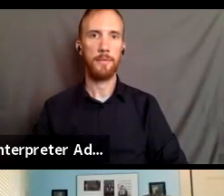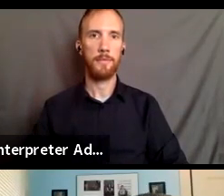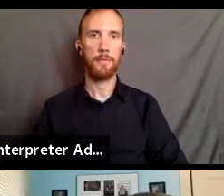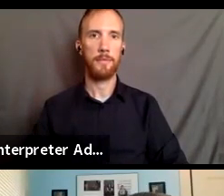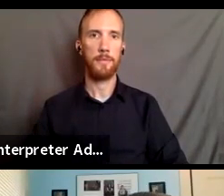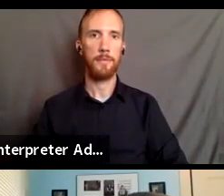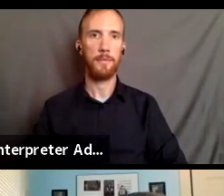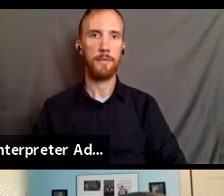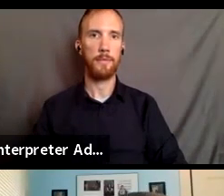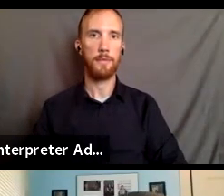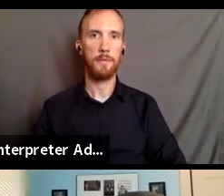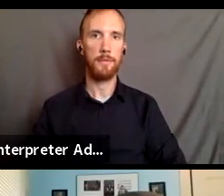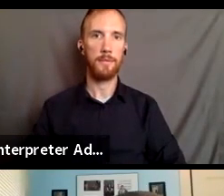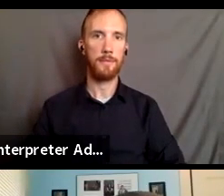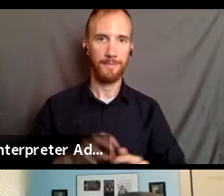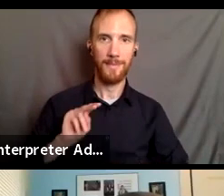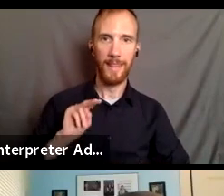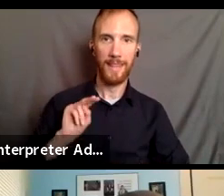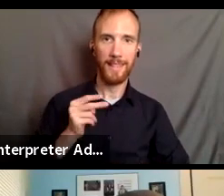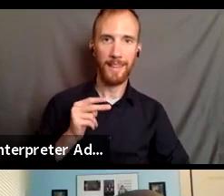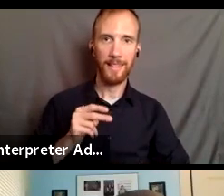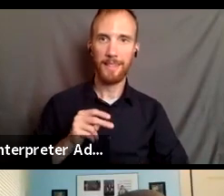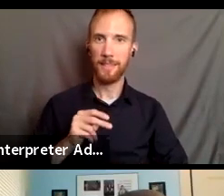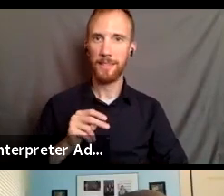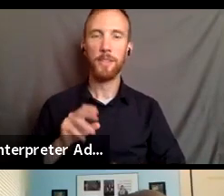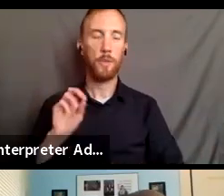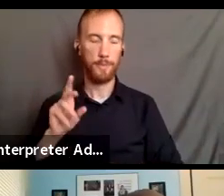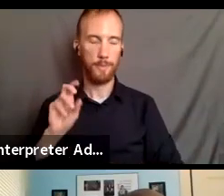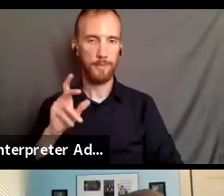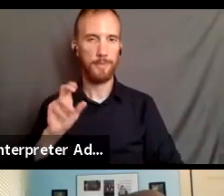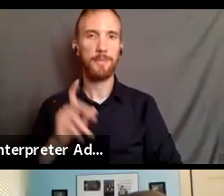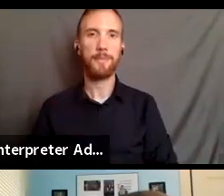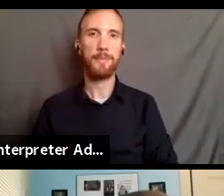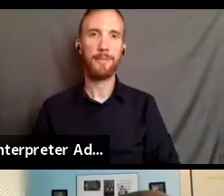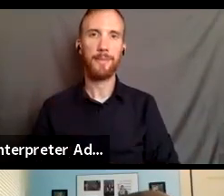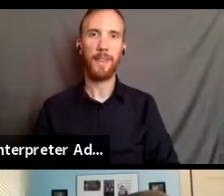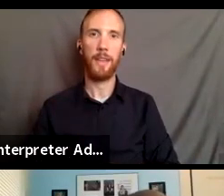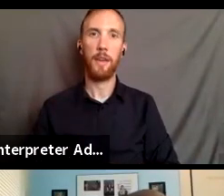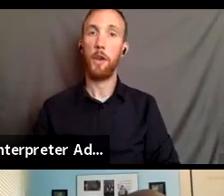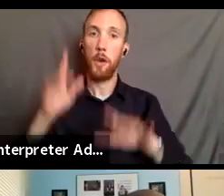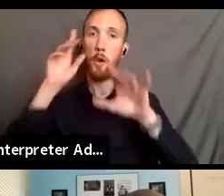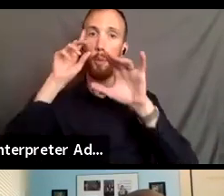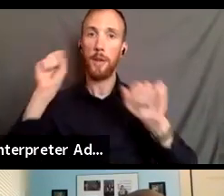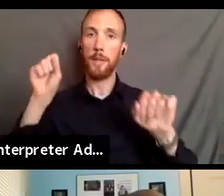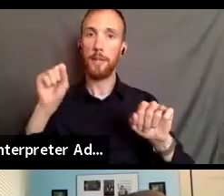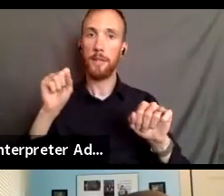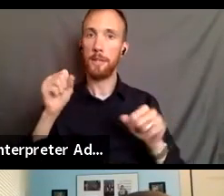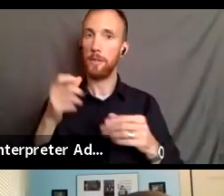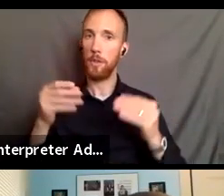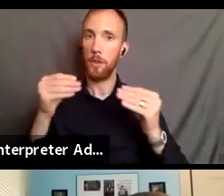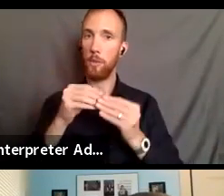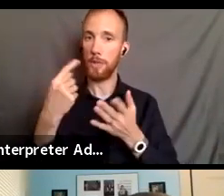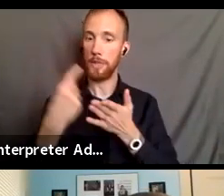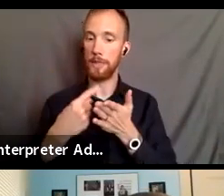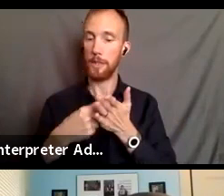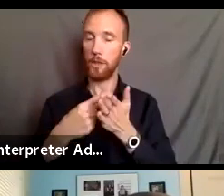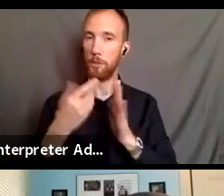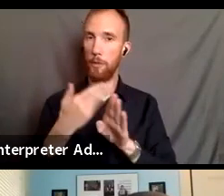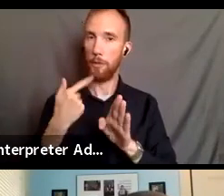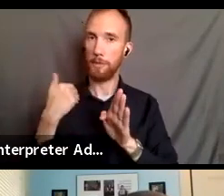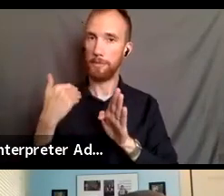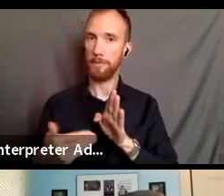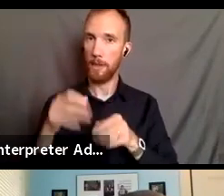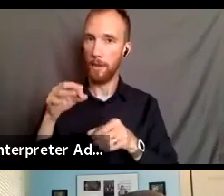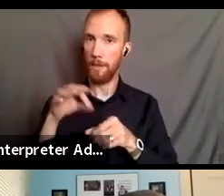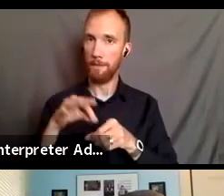i second the motion yes remember mr president will there be any further discussion before proceeding with the vote on this